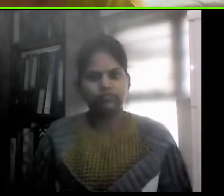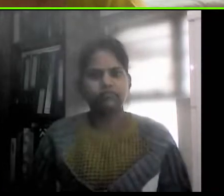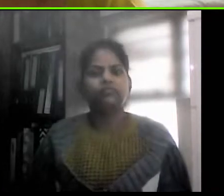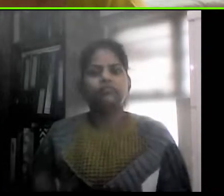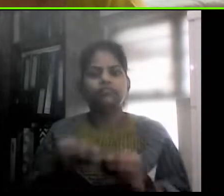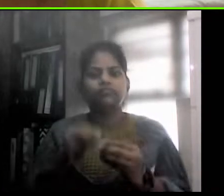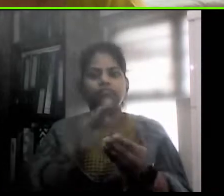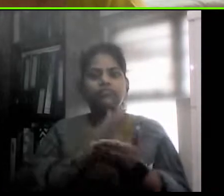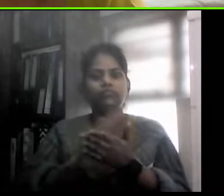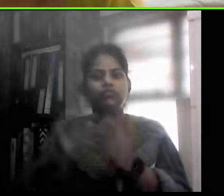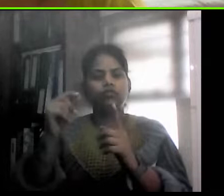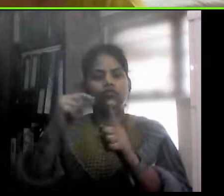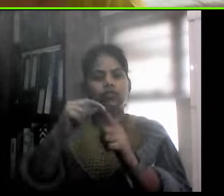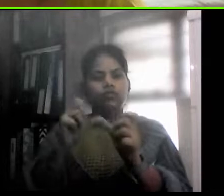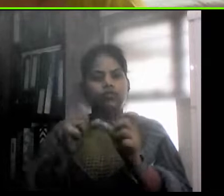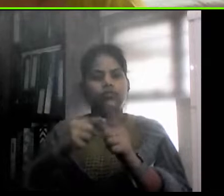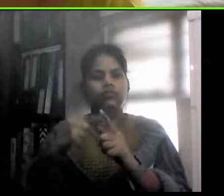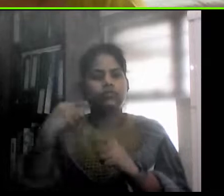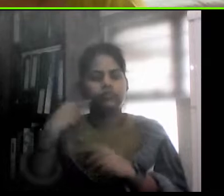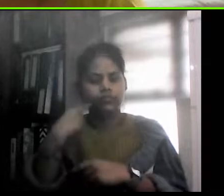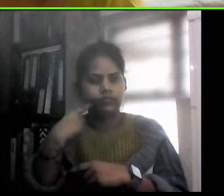Boopathi, there was a